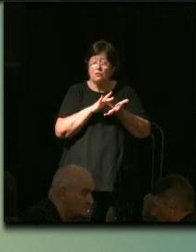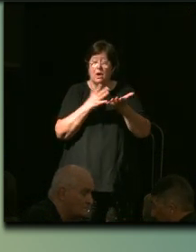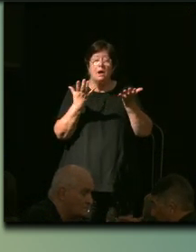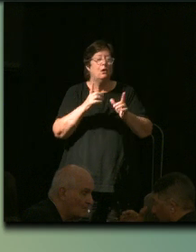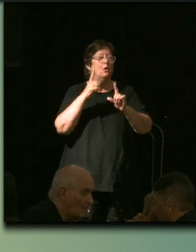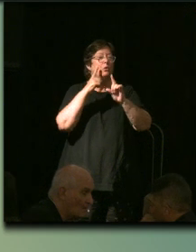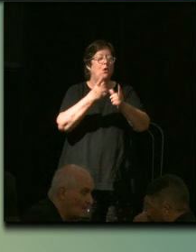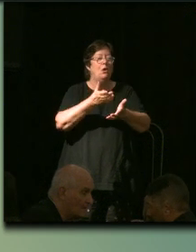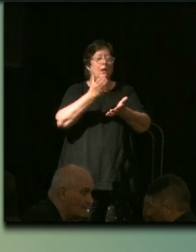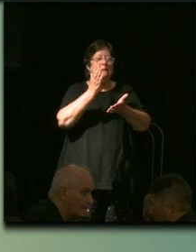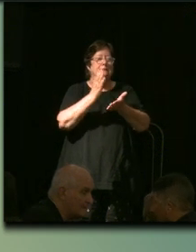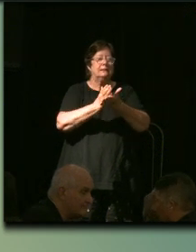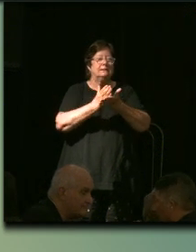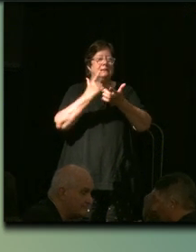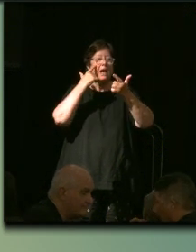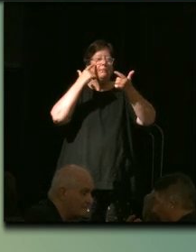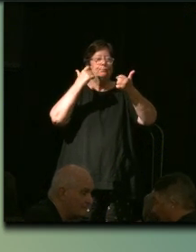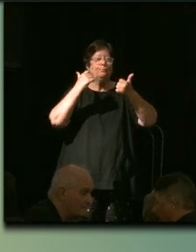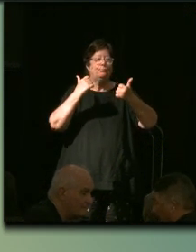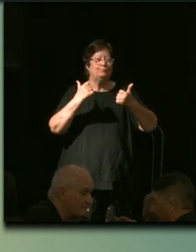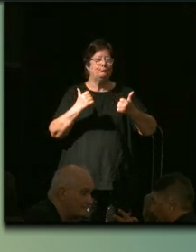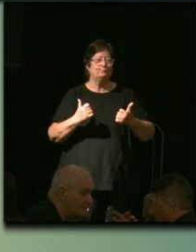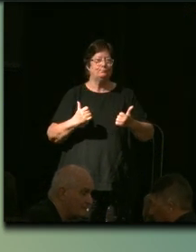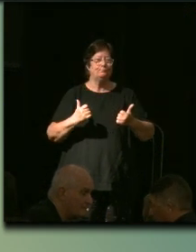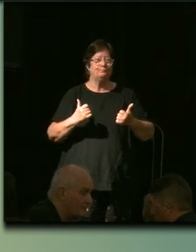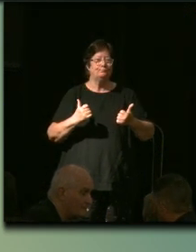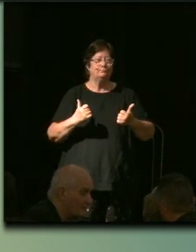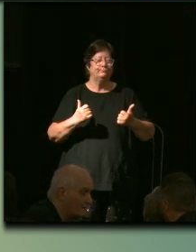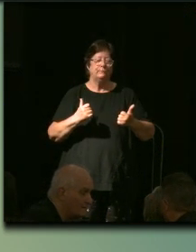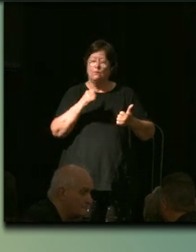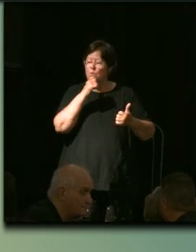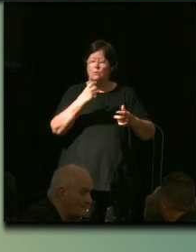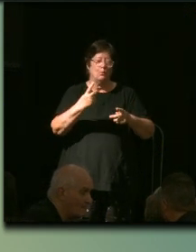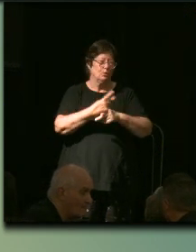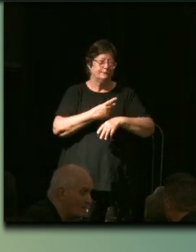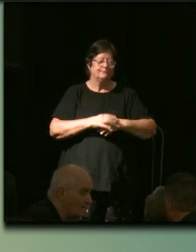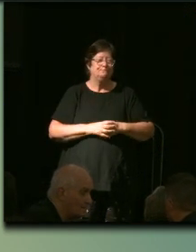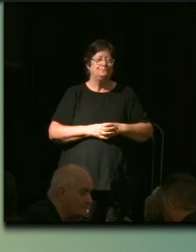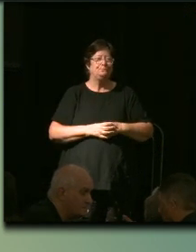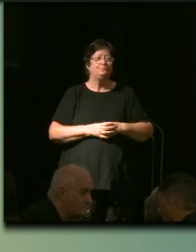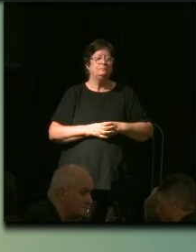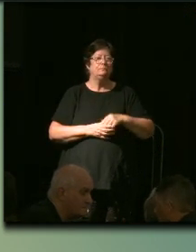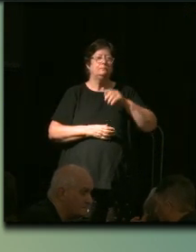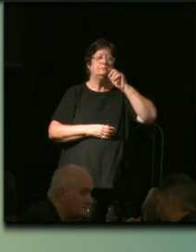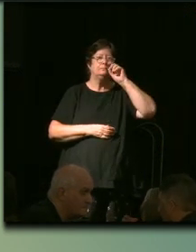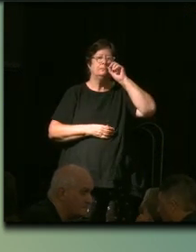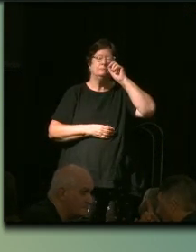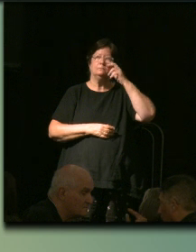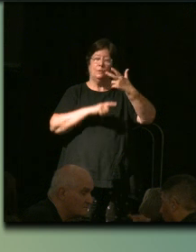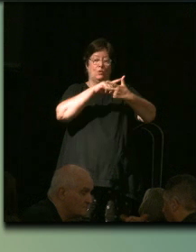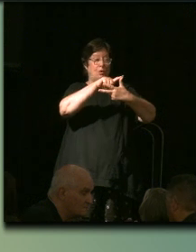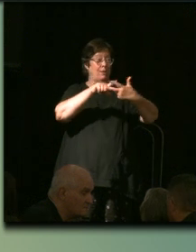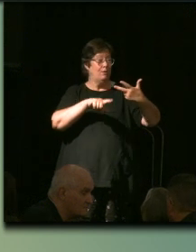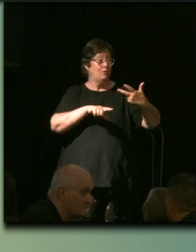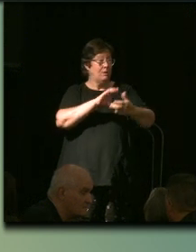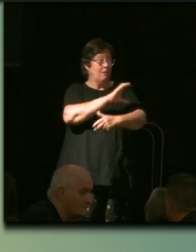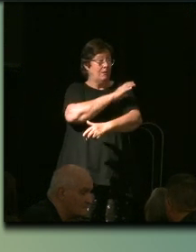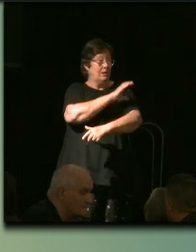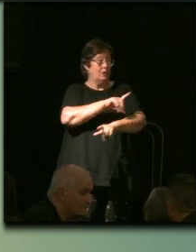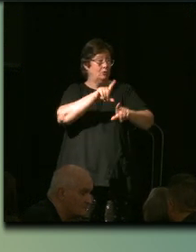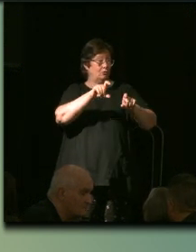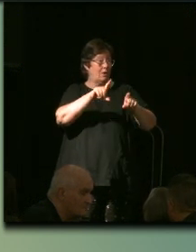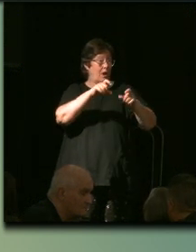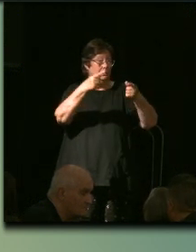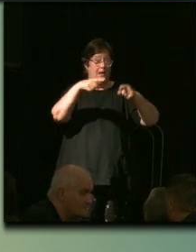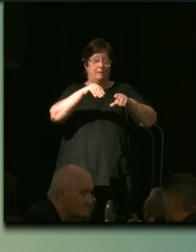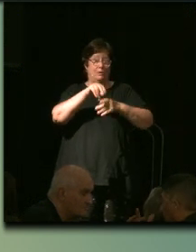to stop the vision loss from progressing. There have been 3 clinical trials in the